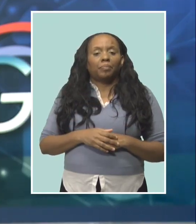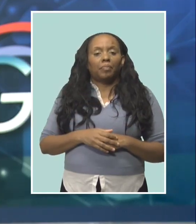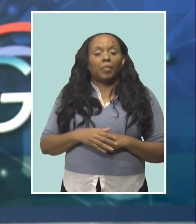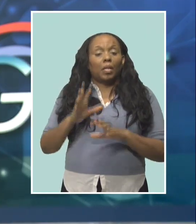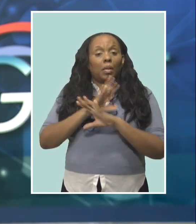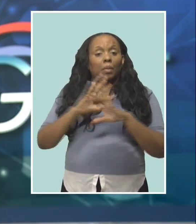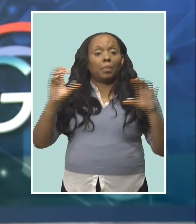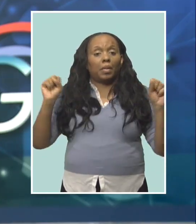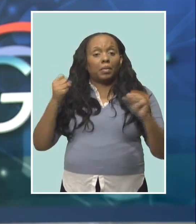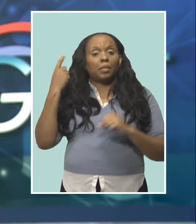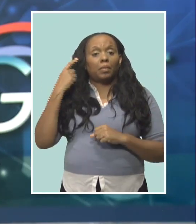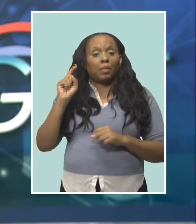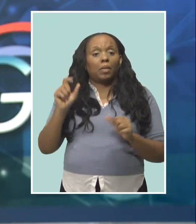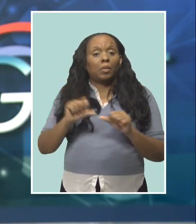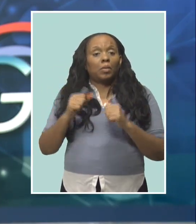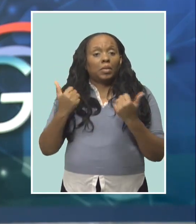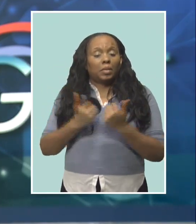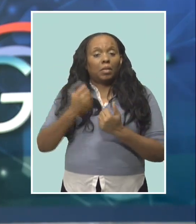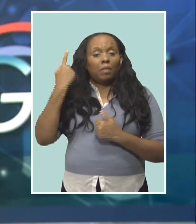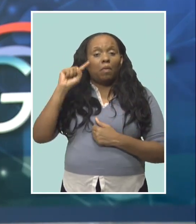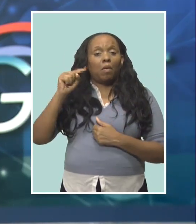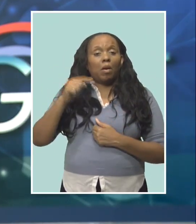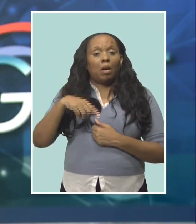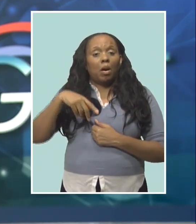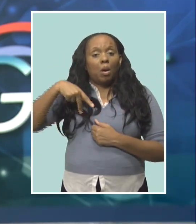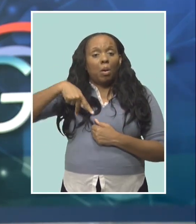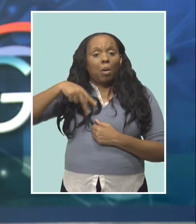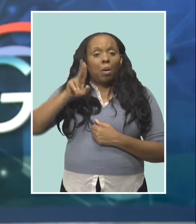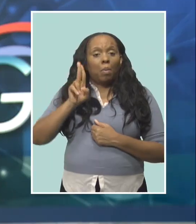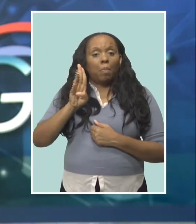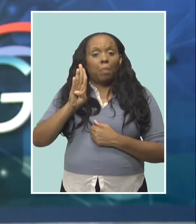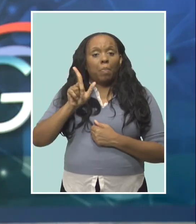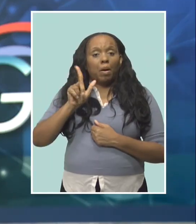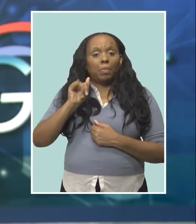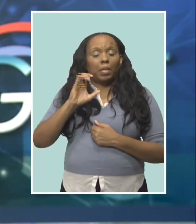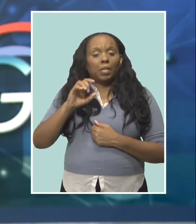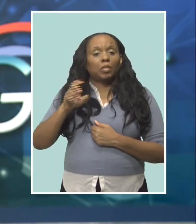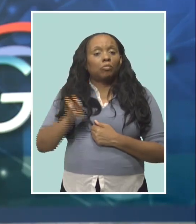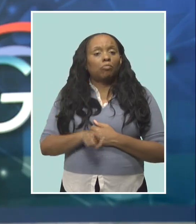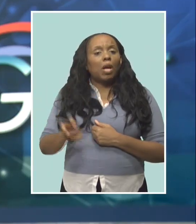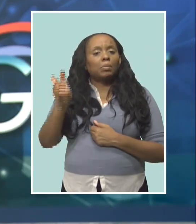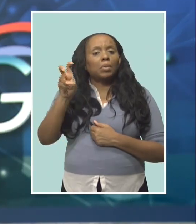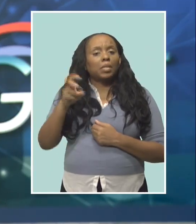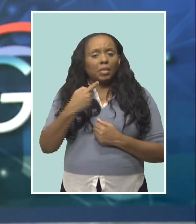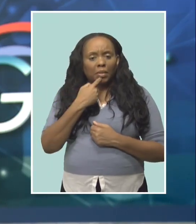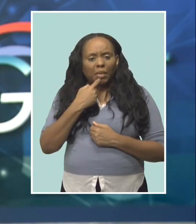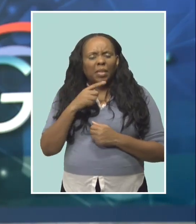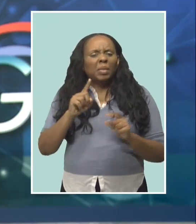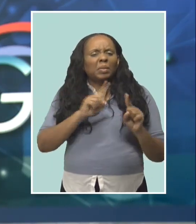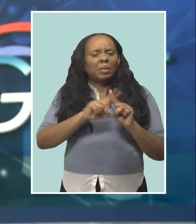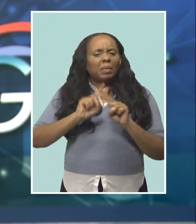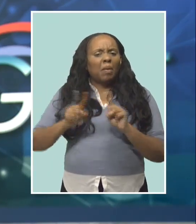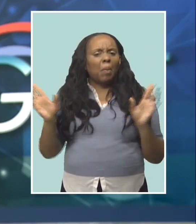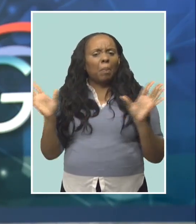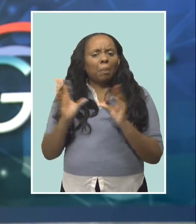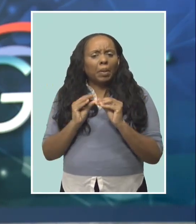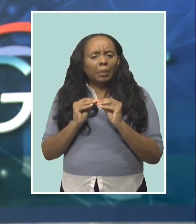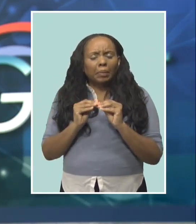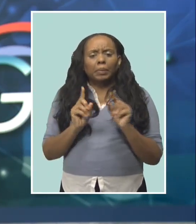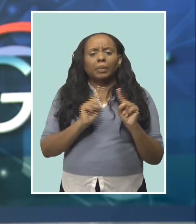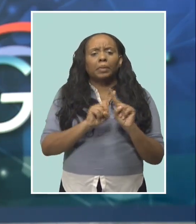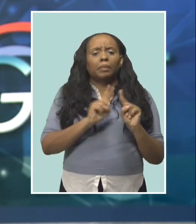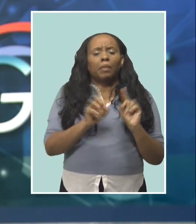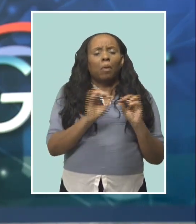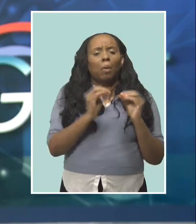Owners, APTO, Anwar Nana. He says they have been having several meetings with members and other